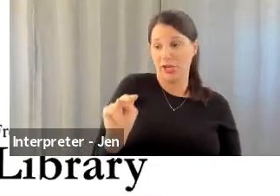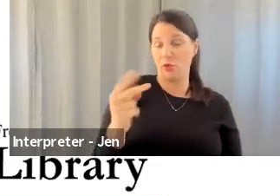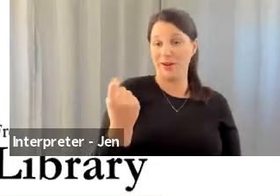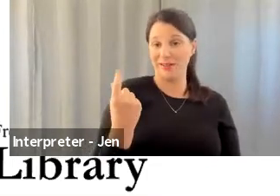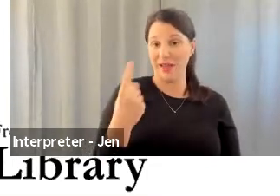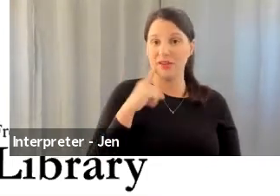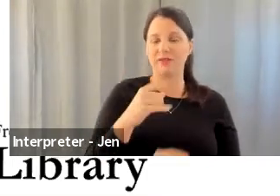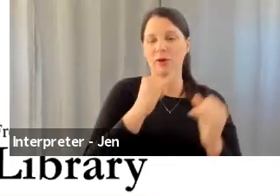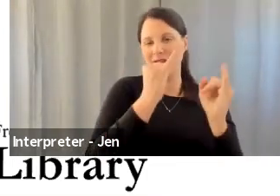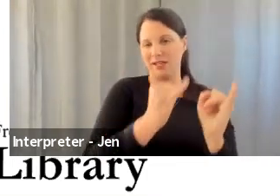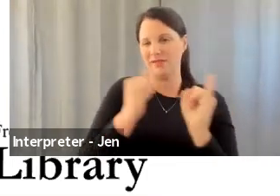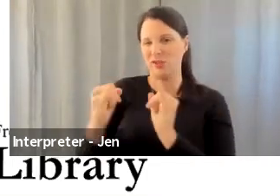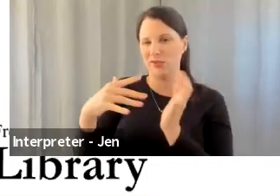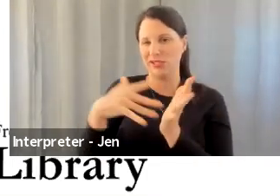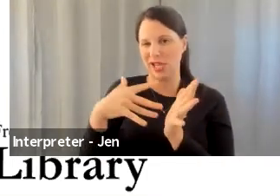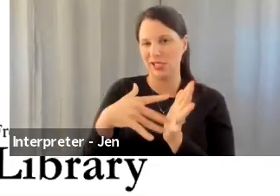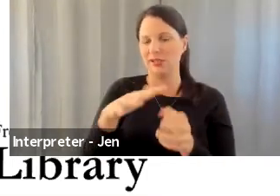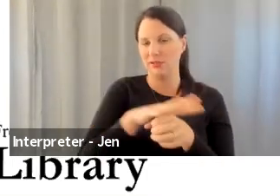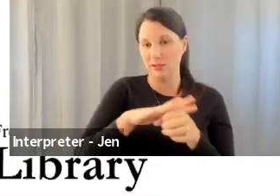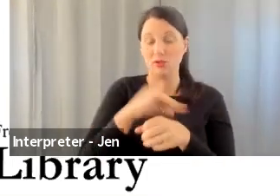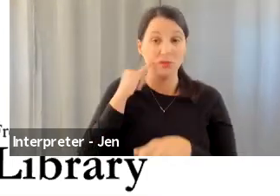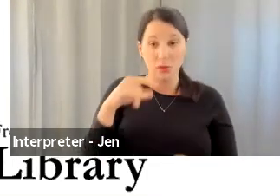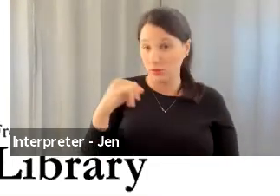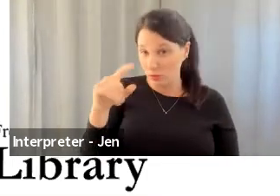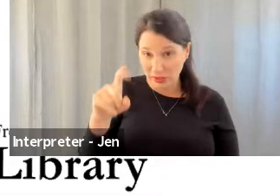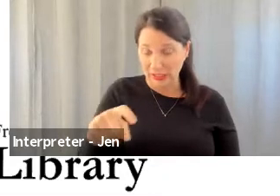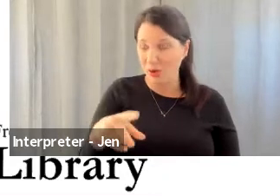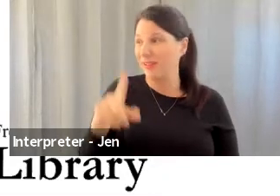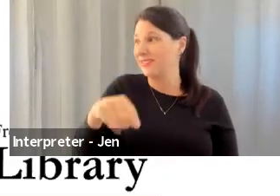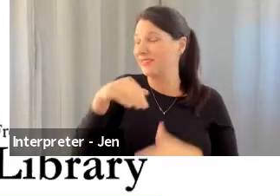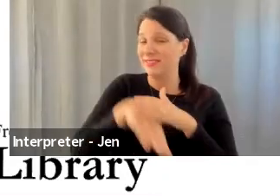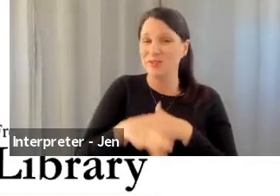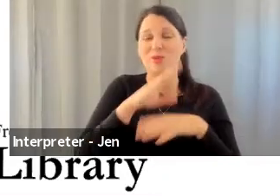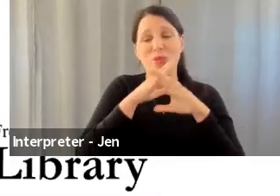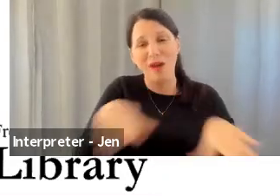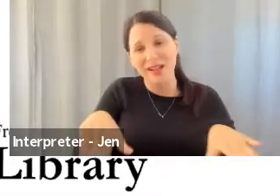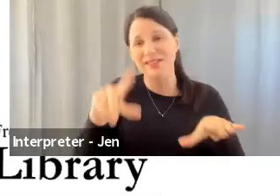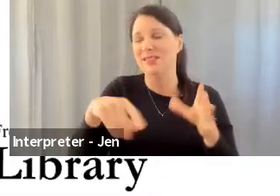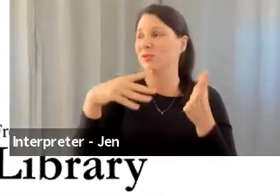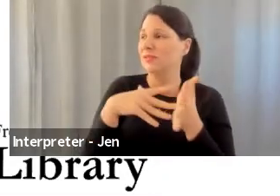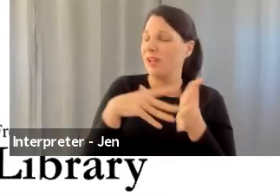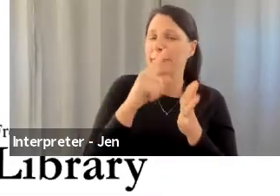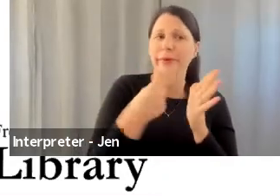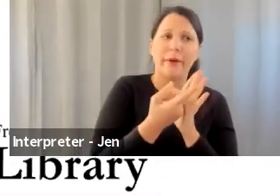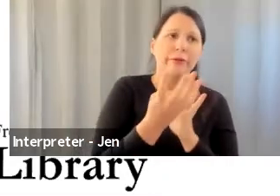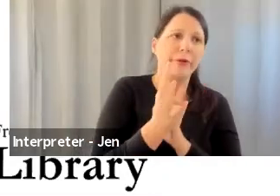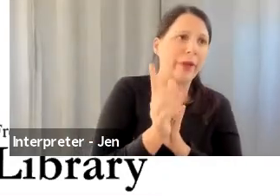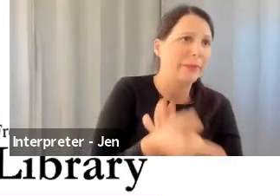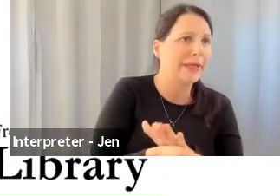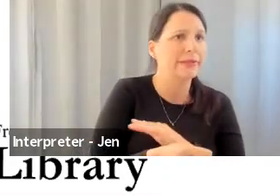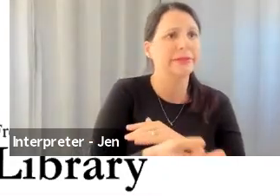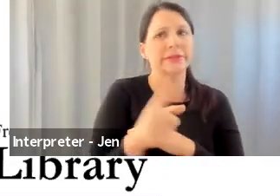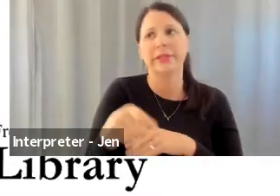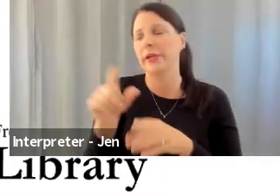you need just a quiet place to study for an hour and 45 minutes or use a computer or print something, you